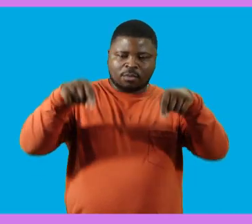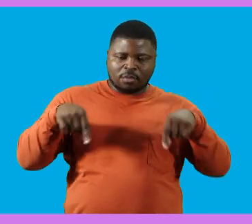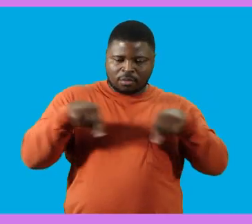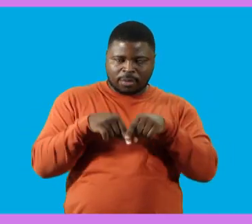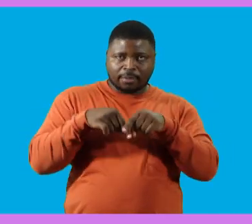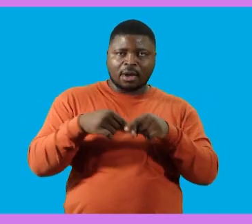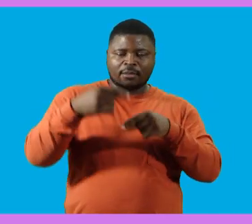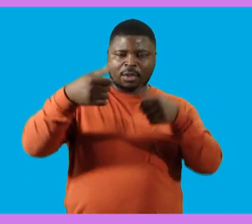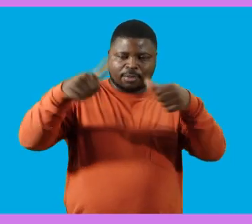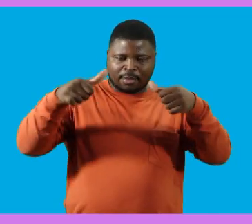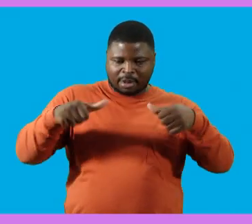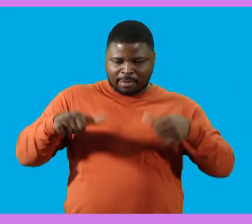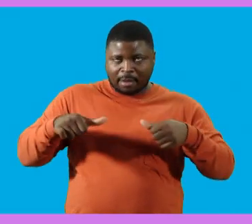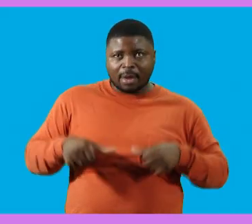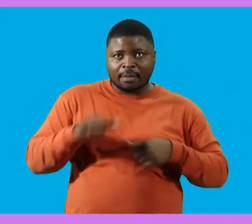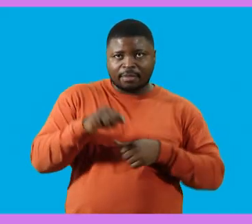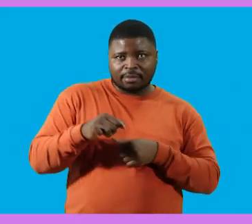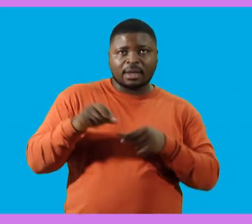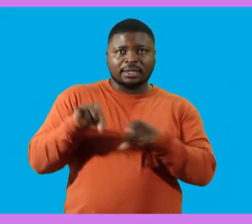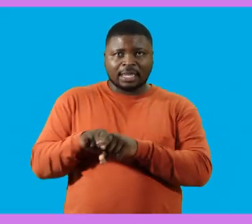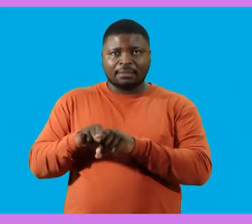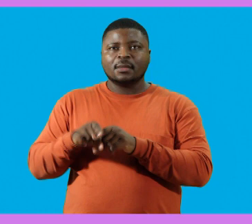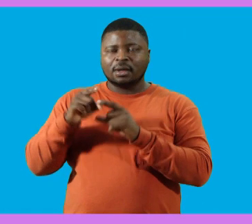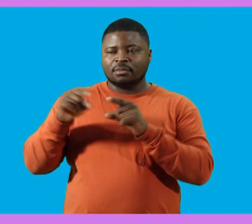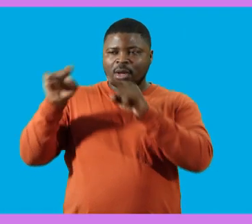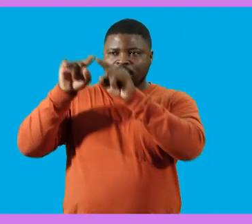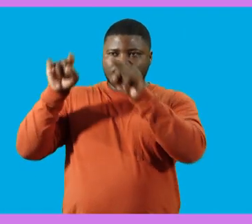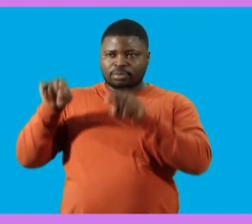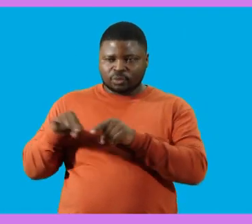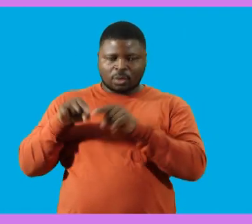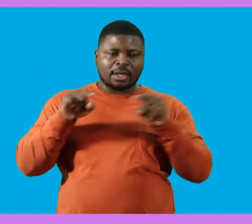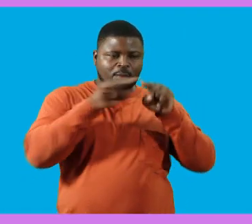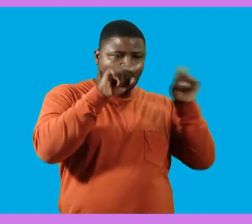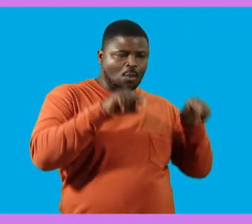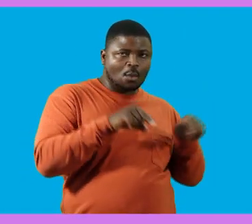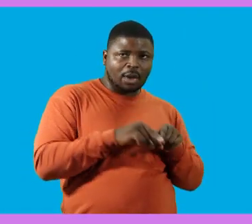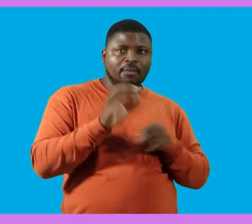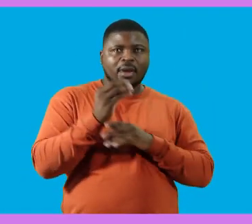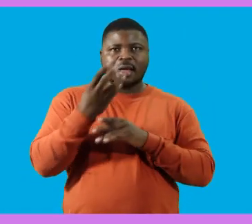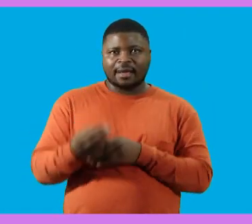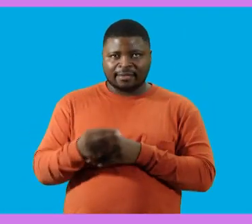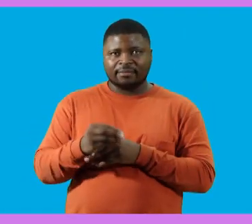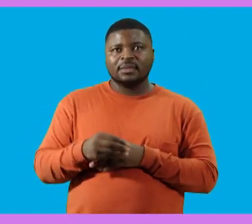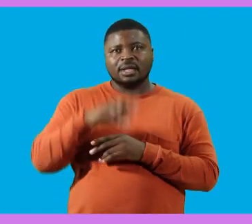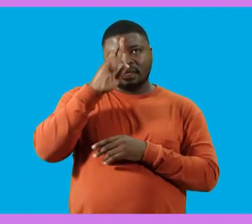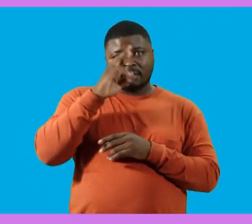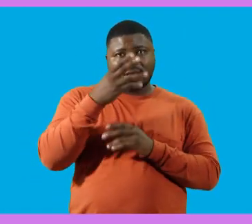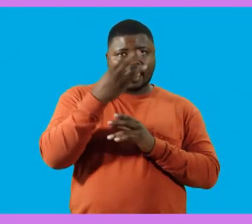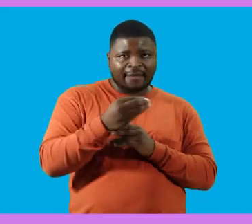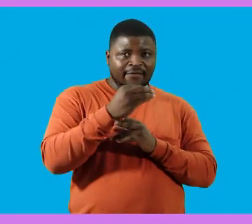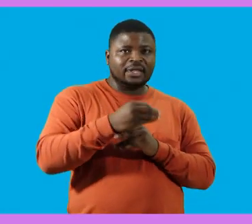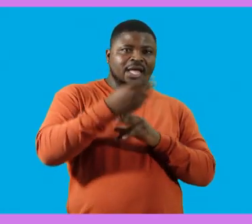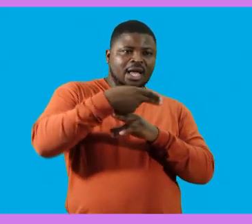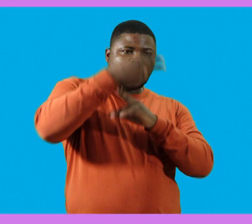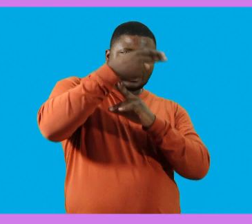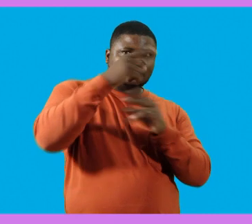squares. Now, what's going to happen is this yellow part is the height and